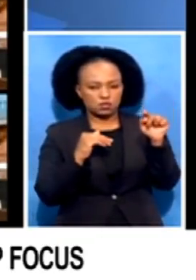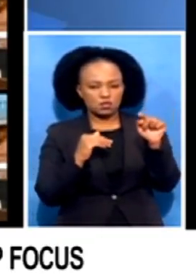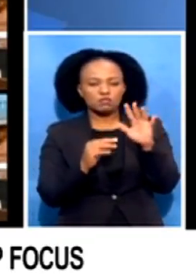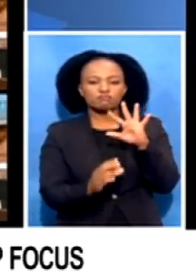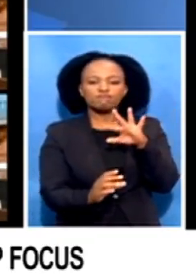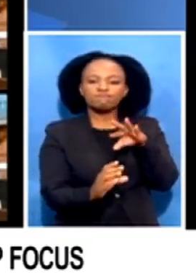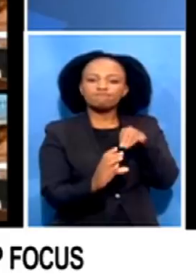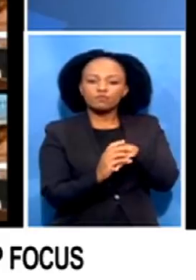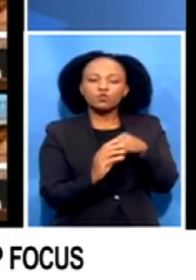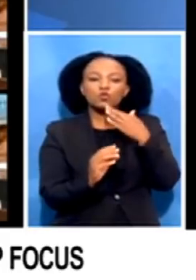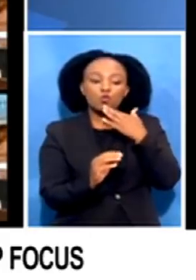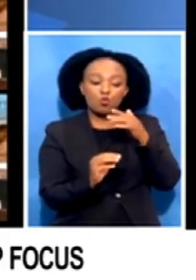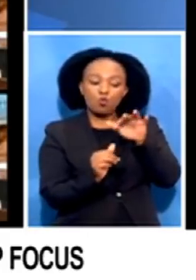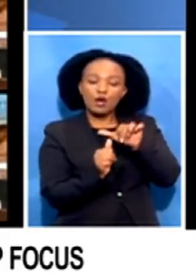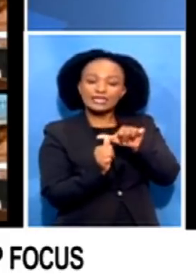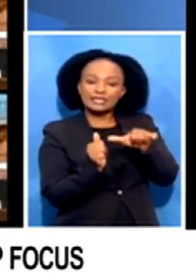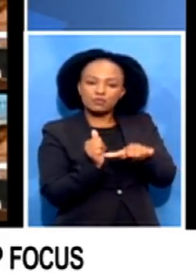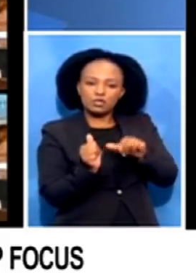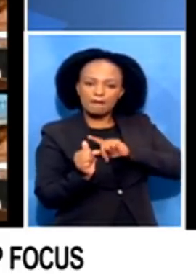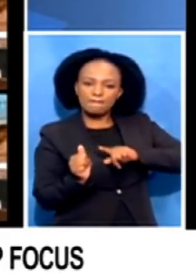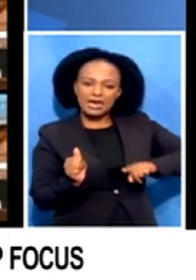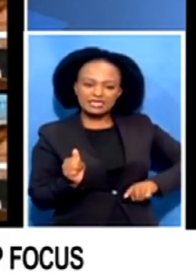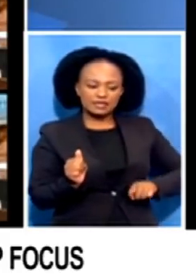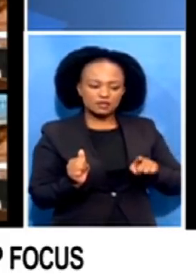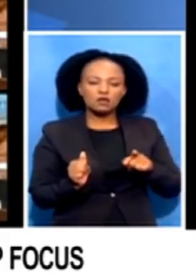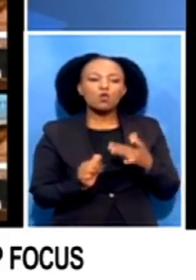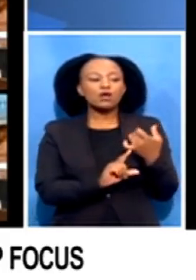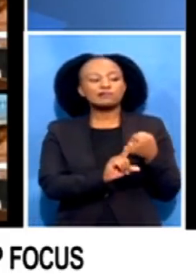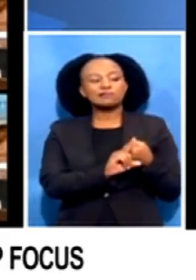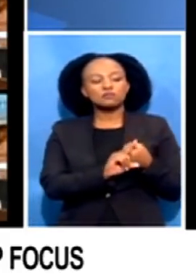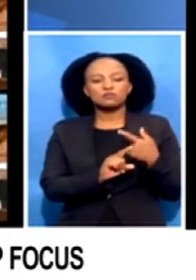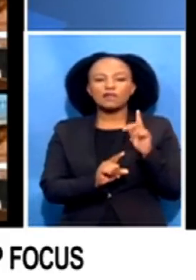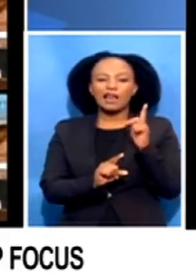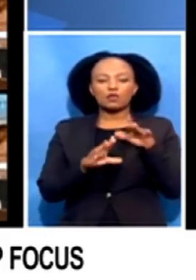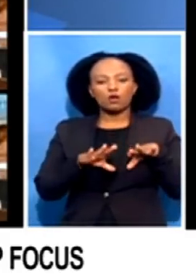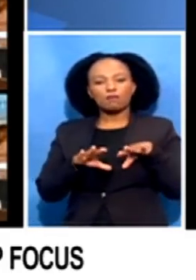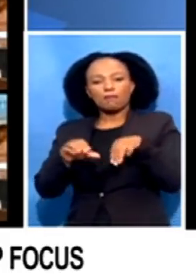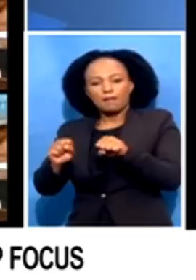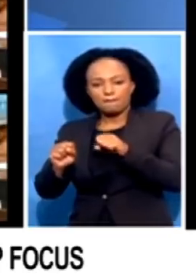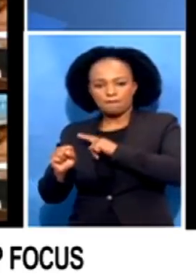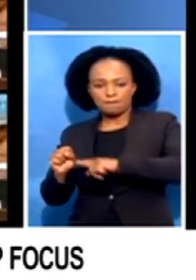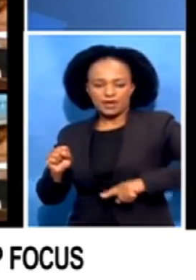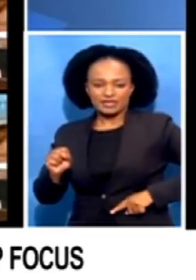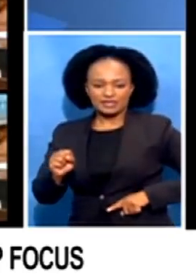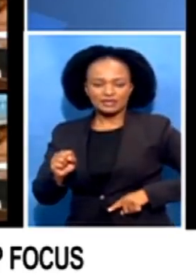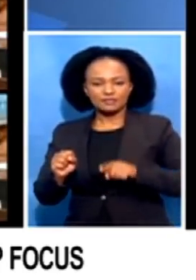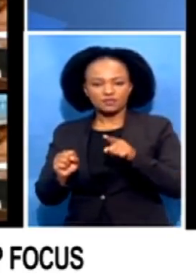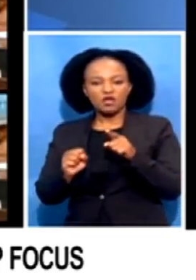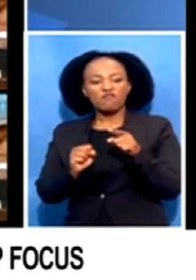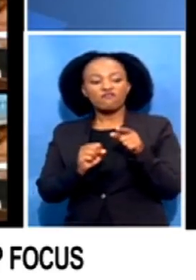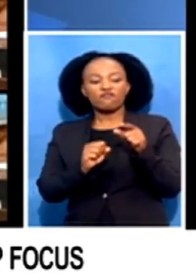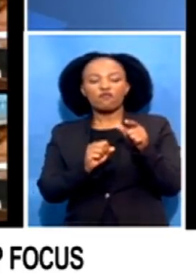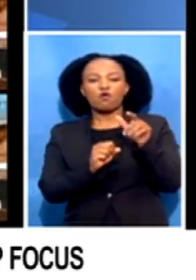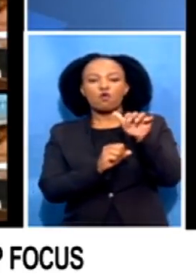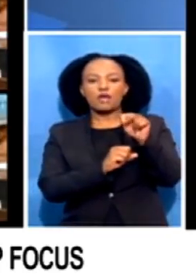seeking to ascend to the position of president of his party and therefore president of the country. The